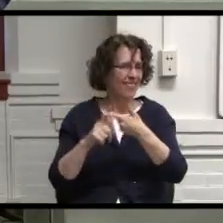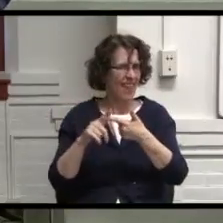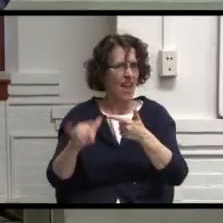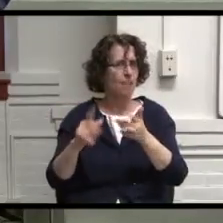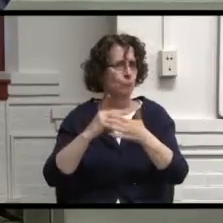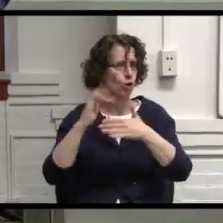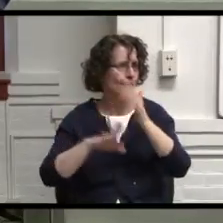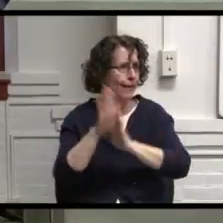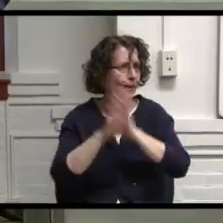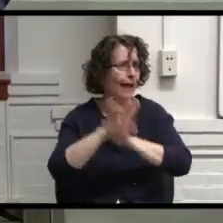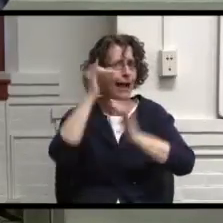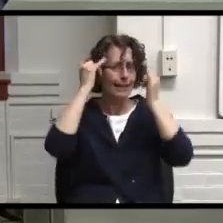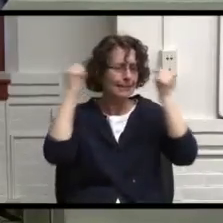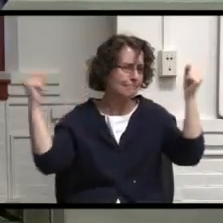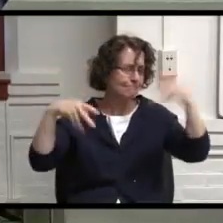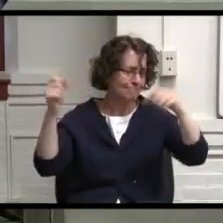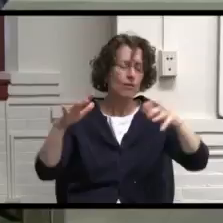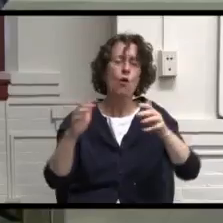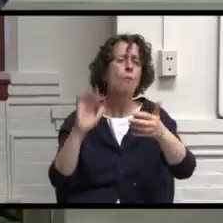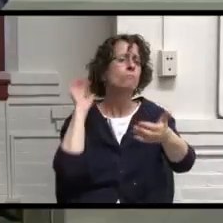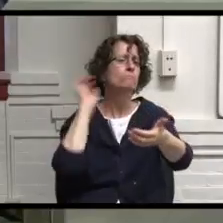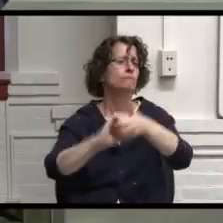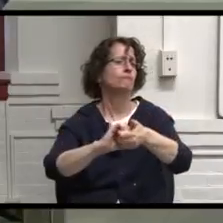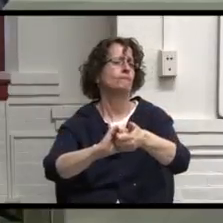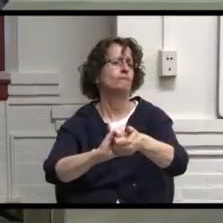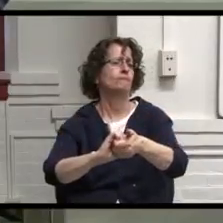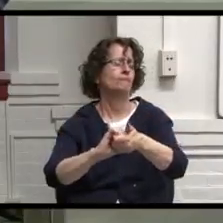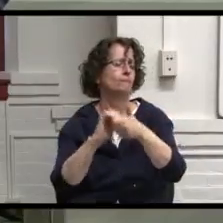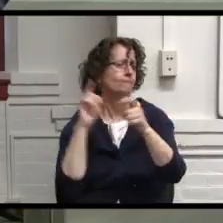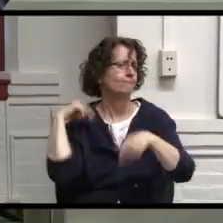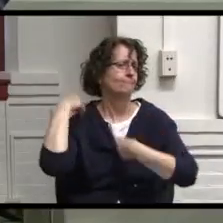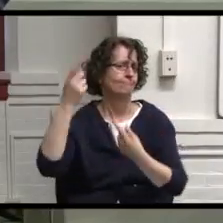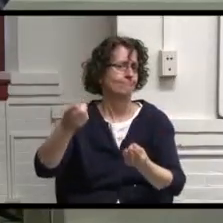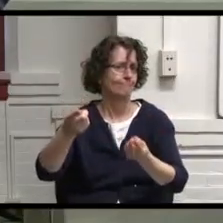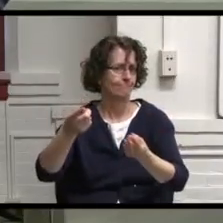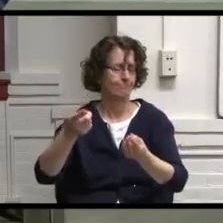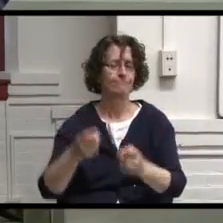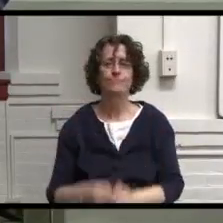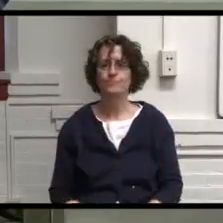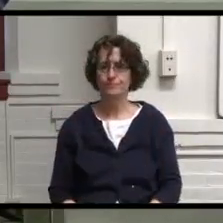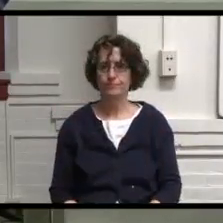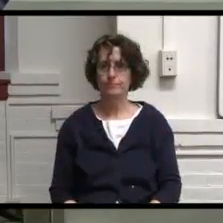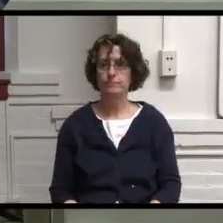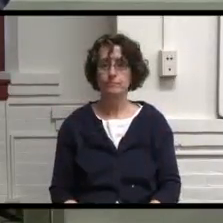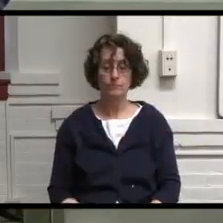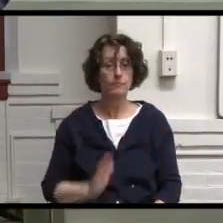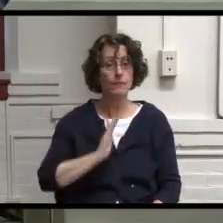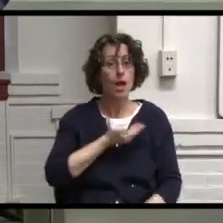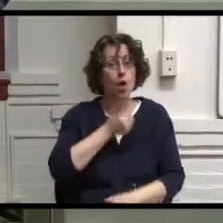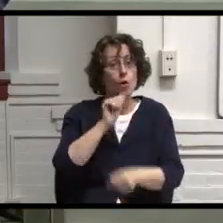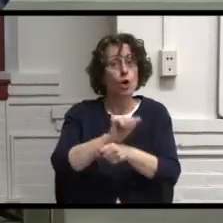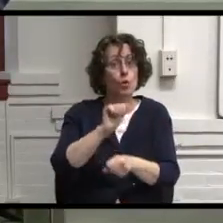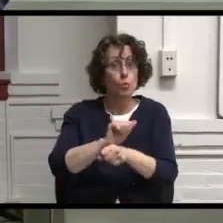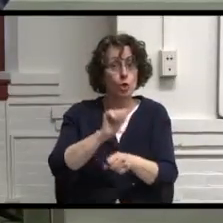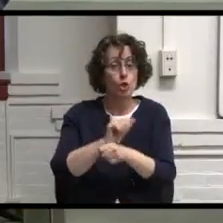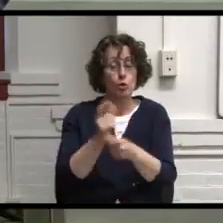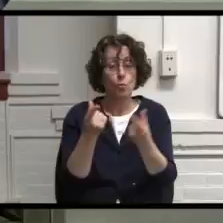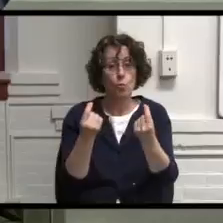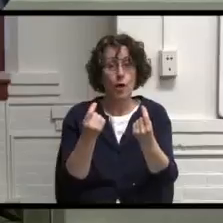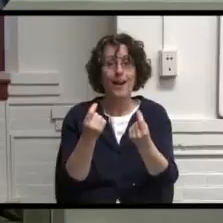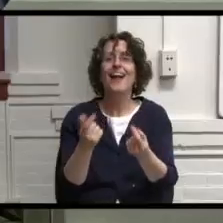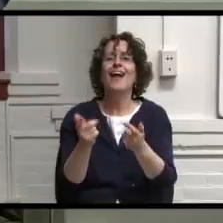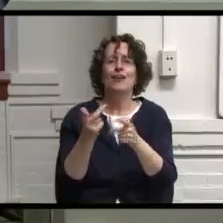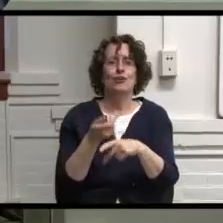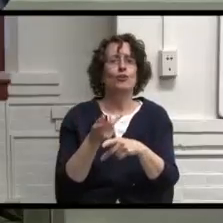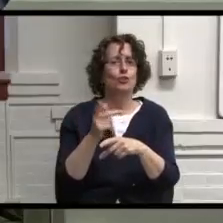so far. So we're happy to do, what we do, which is to facilitate these type of